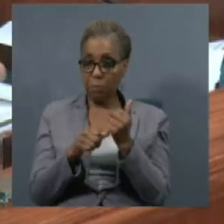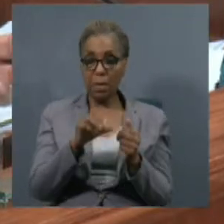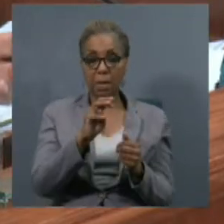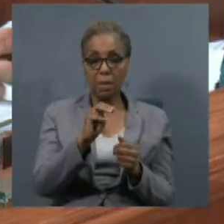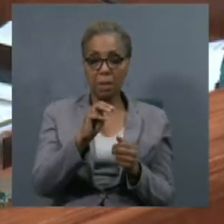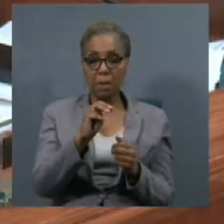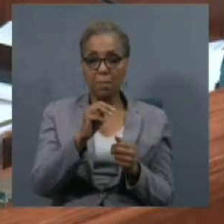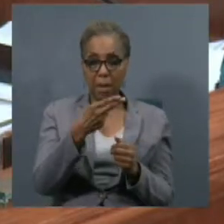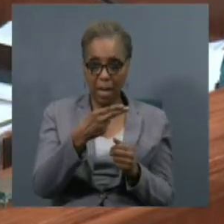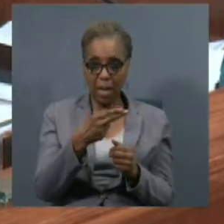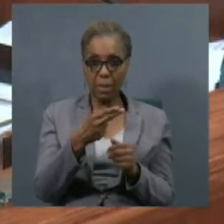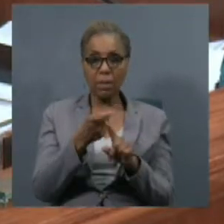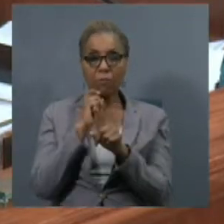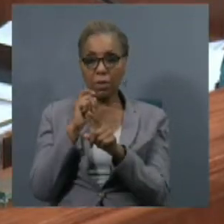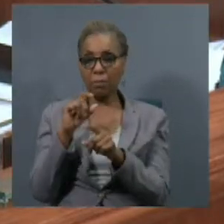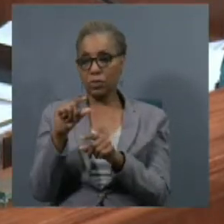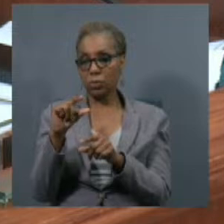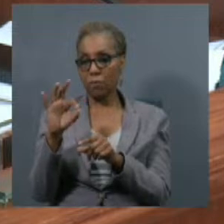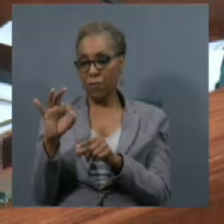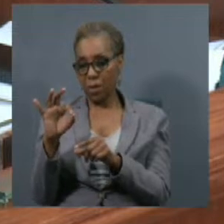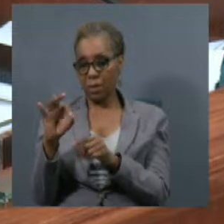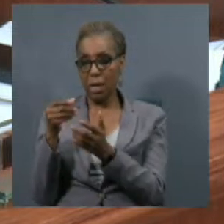Heights essentially from general fund monies,